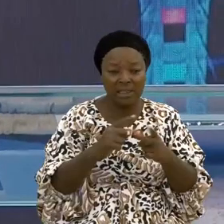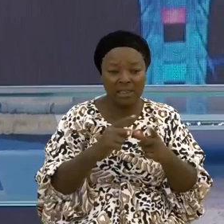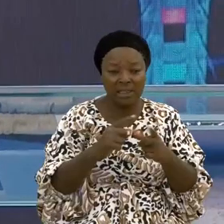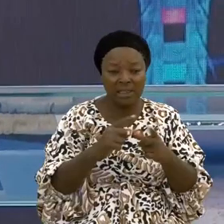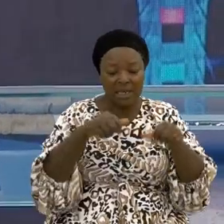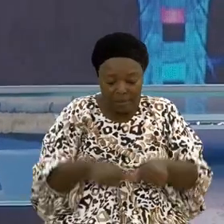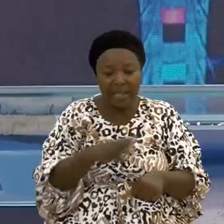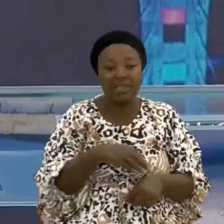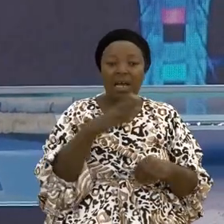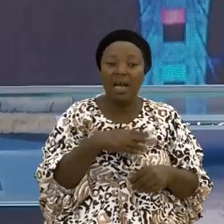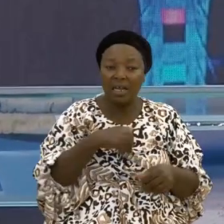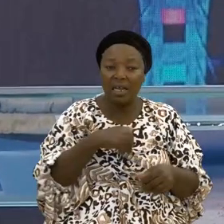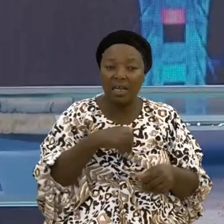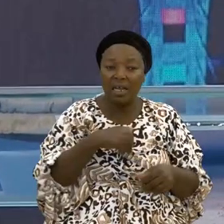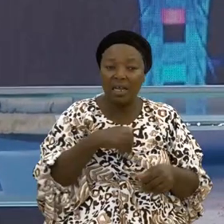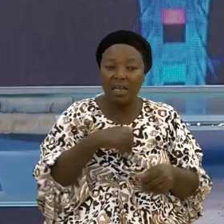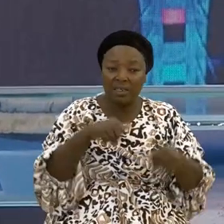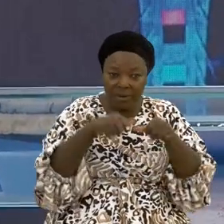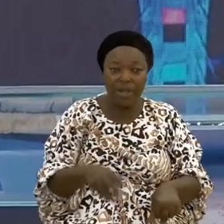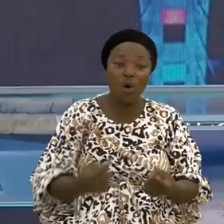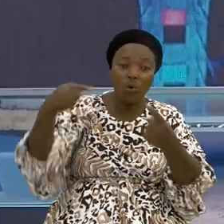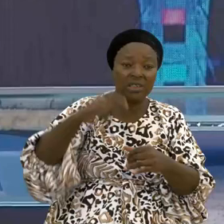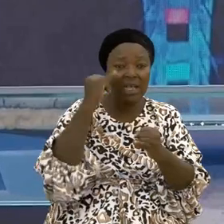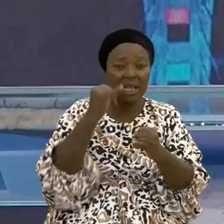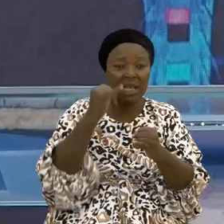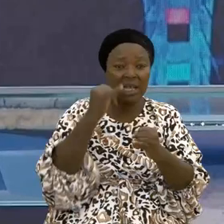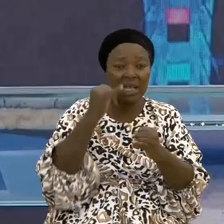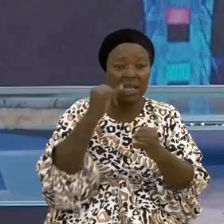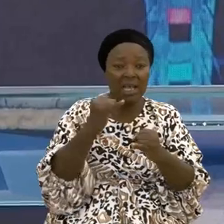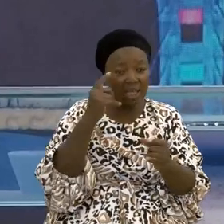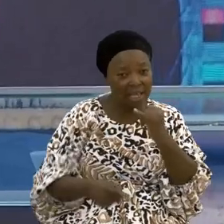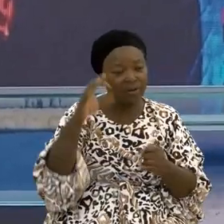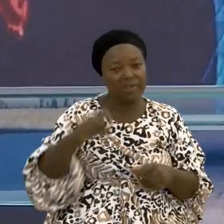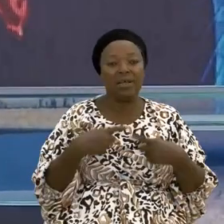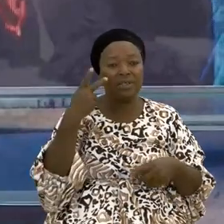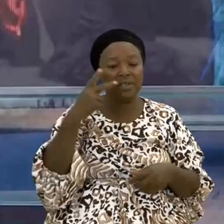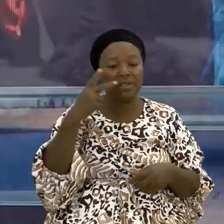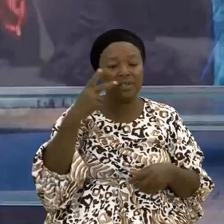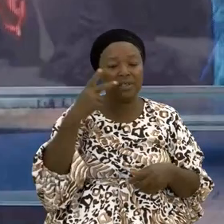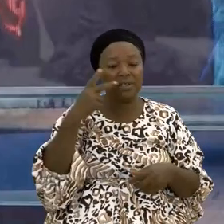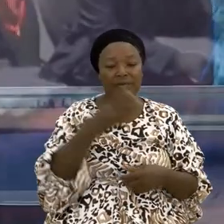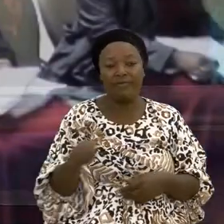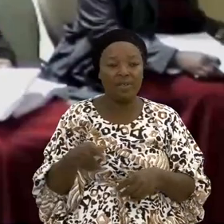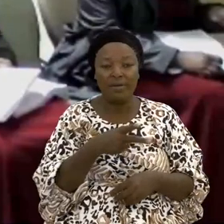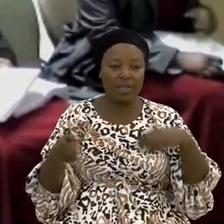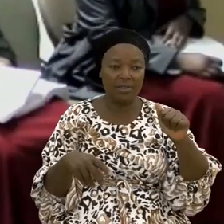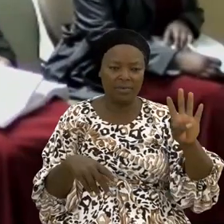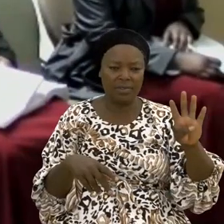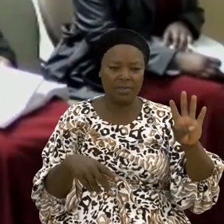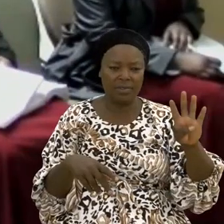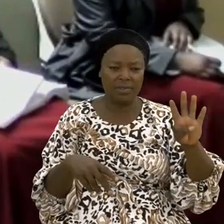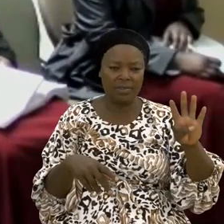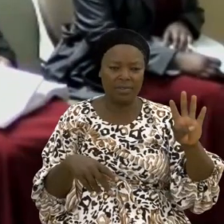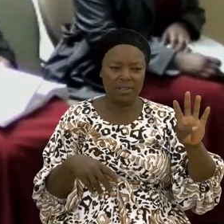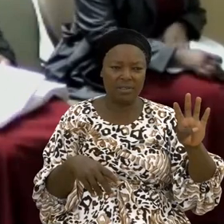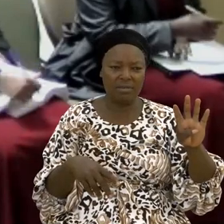and remain until the end of his life? And look at verse 14. In verse 14,